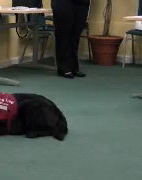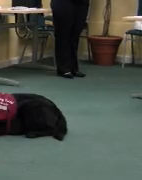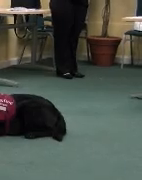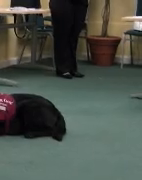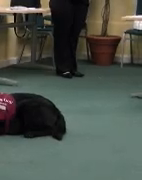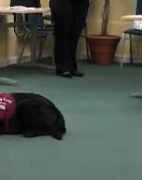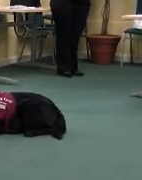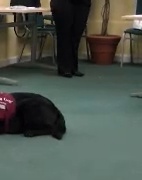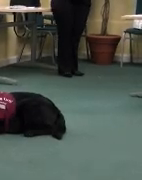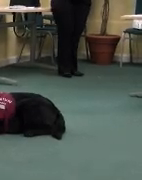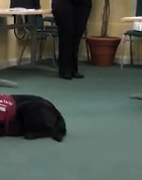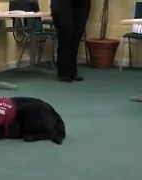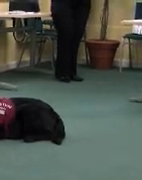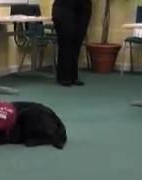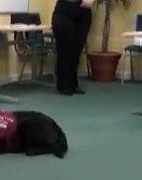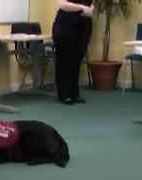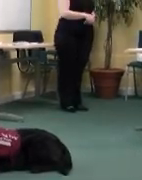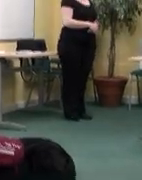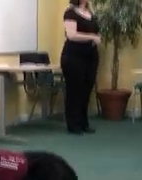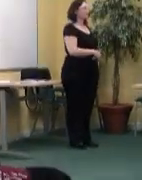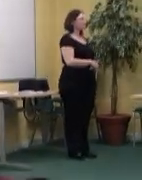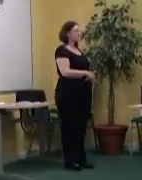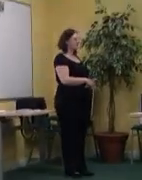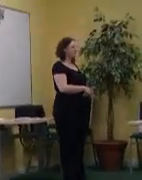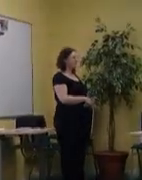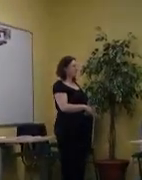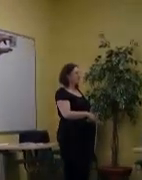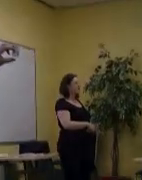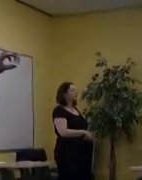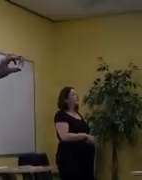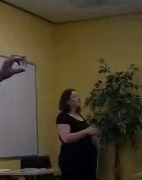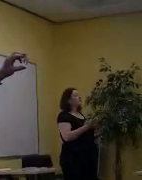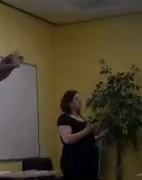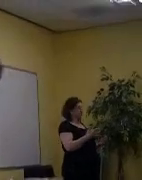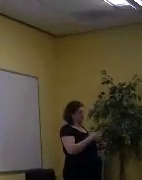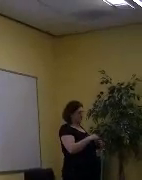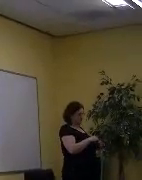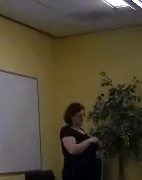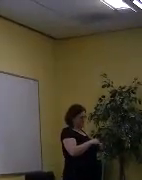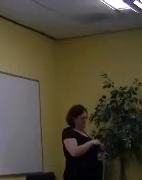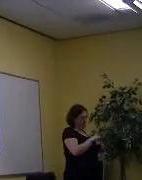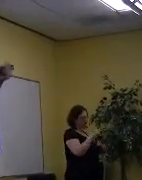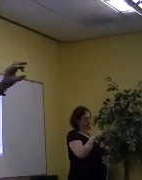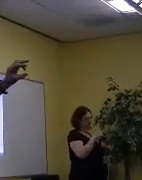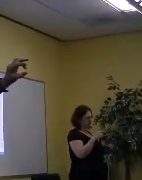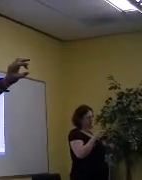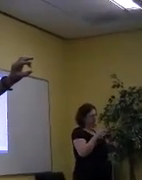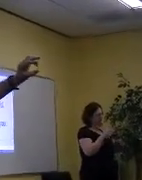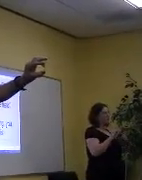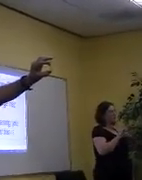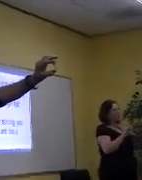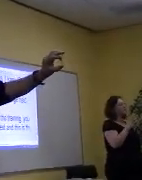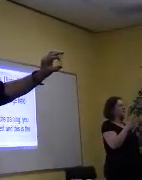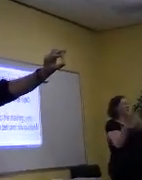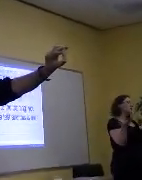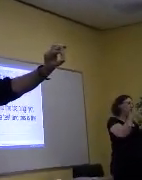And at a convenient time, back to the training, you take the test. And this is the March 2005.